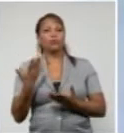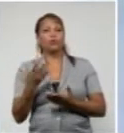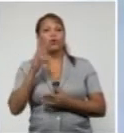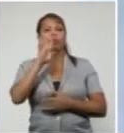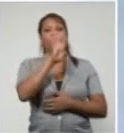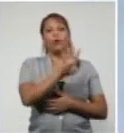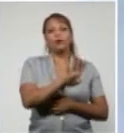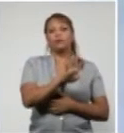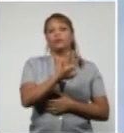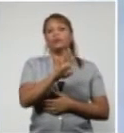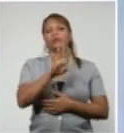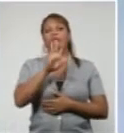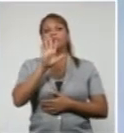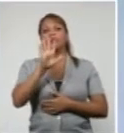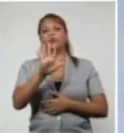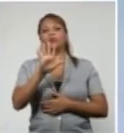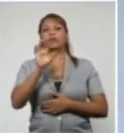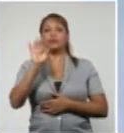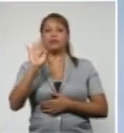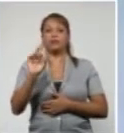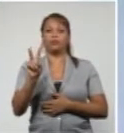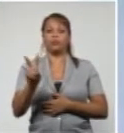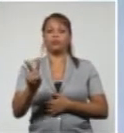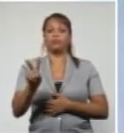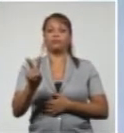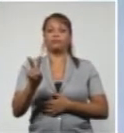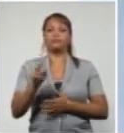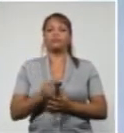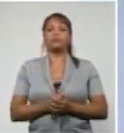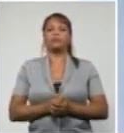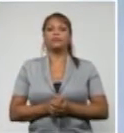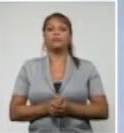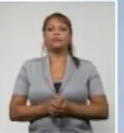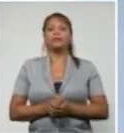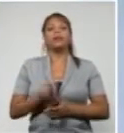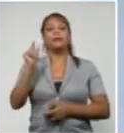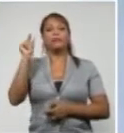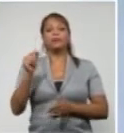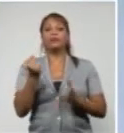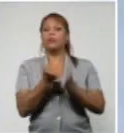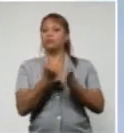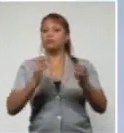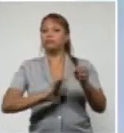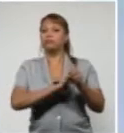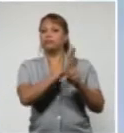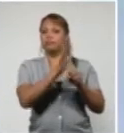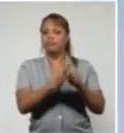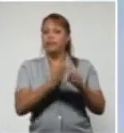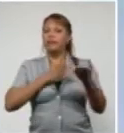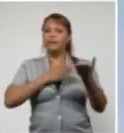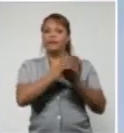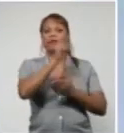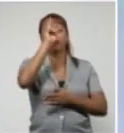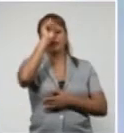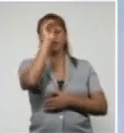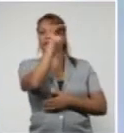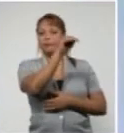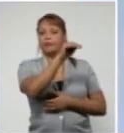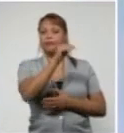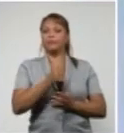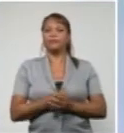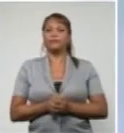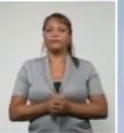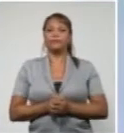452, or 7.6%, are active hospitalized cases.